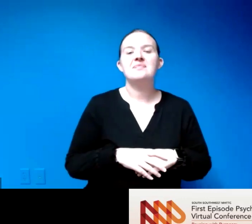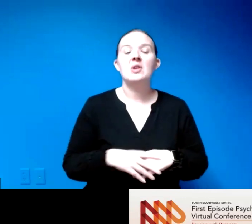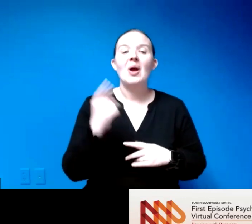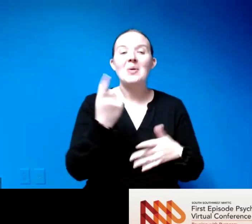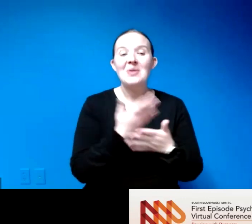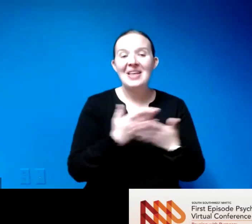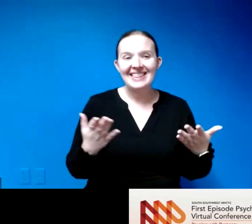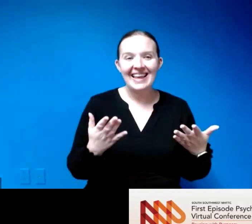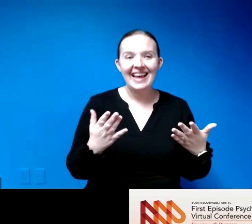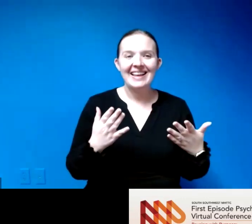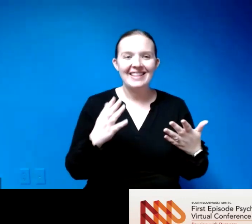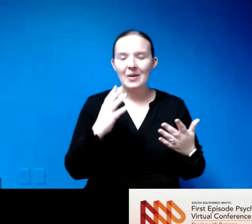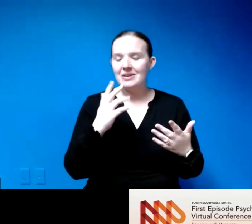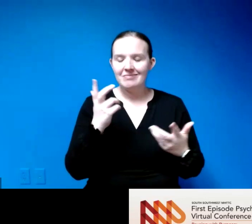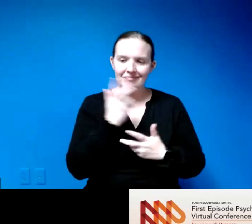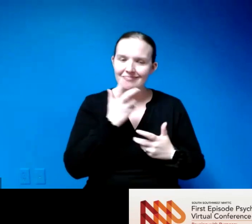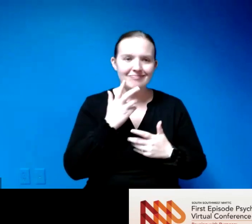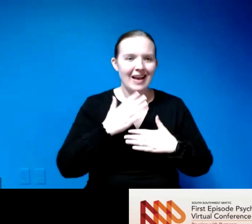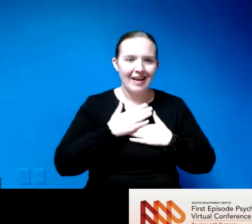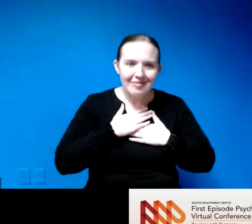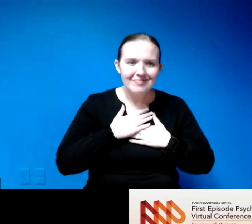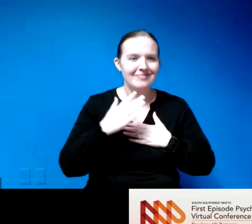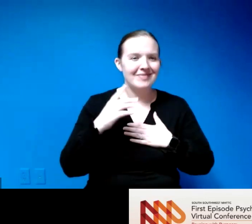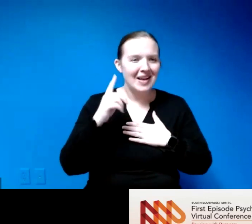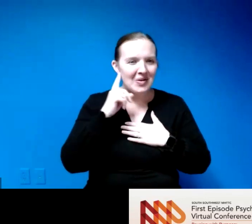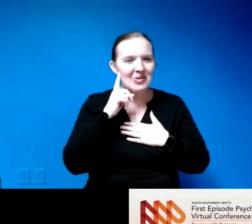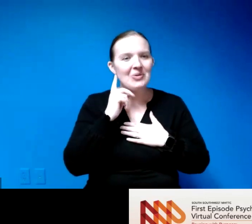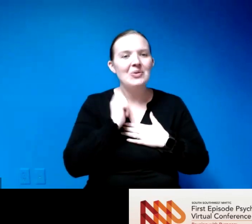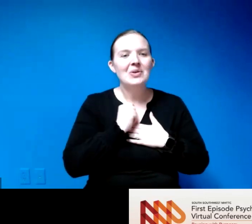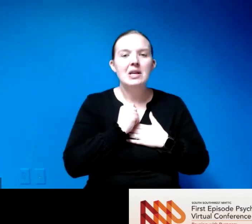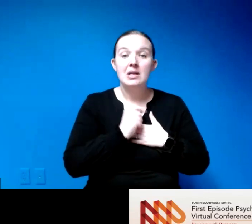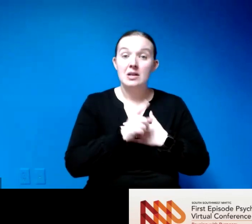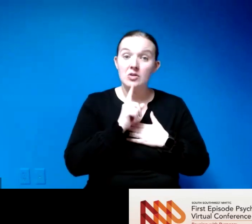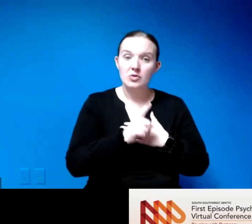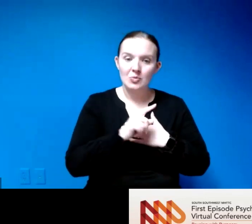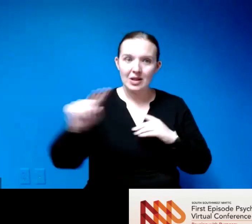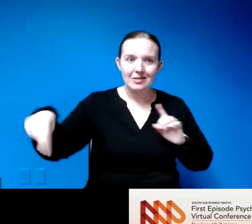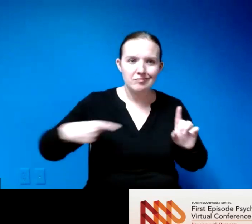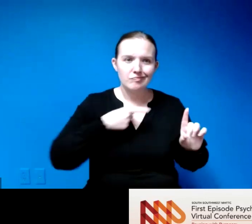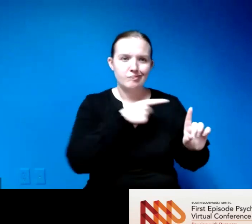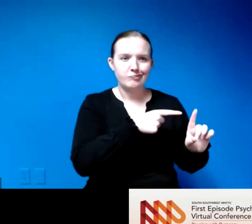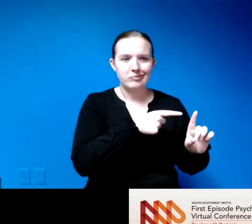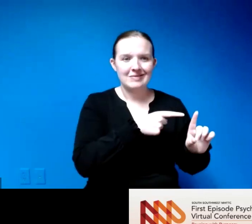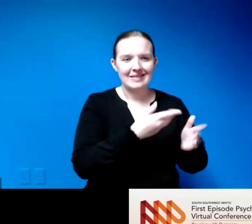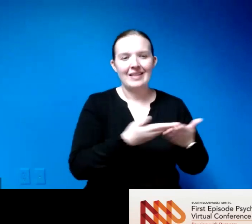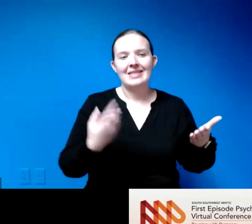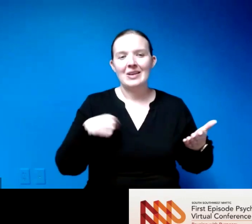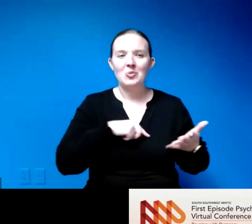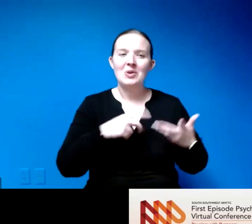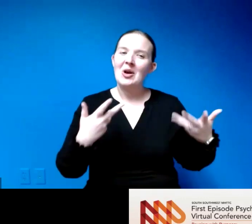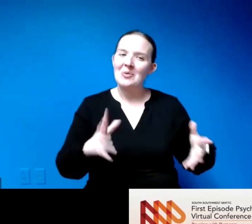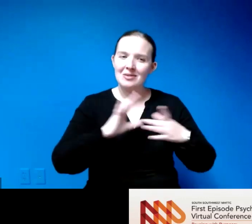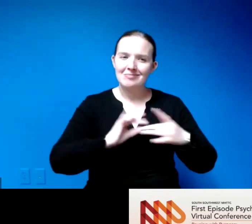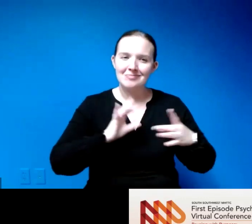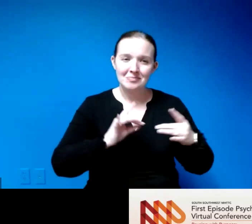things that was just so amazing in that I heard was, and it really does harken back to some of the things we talked about earlier